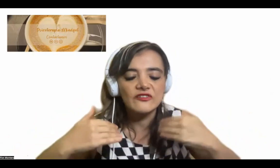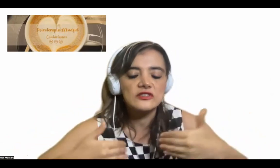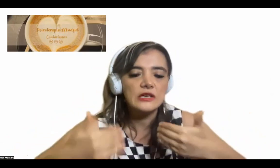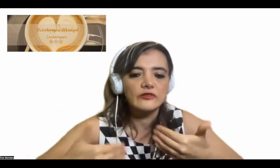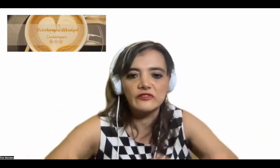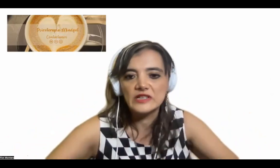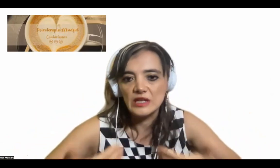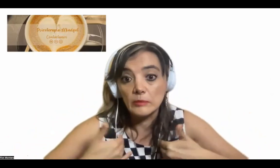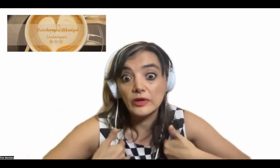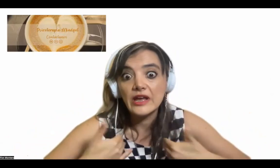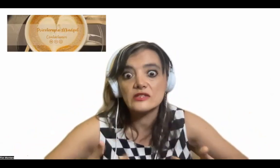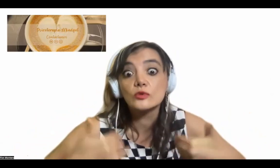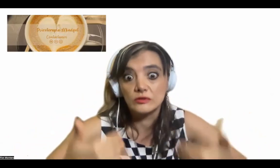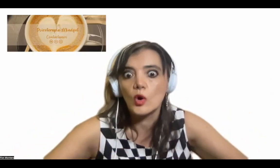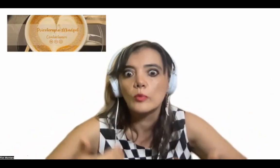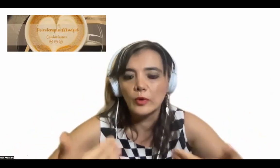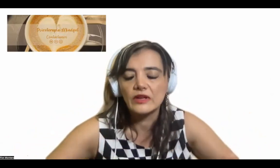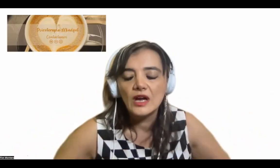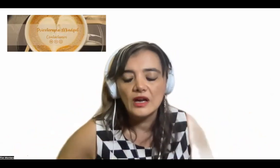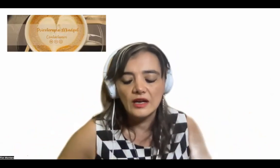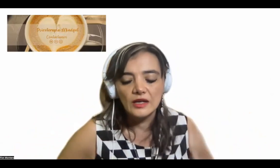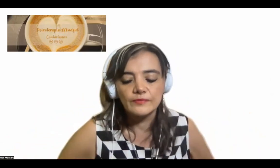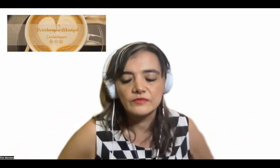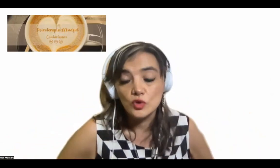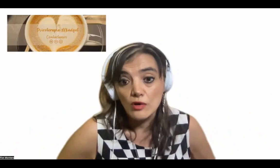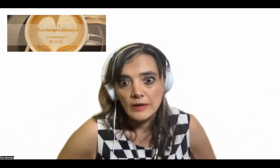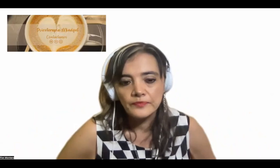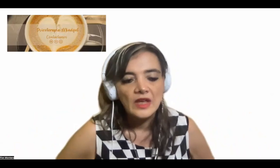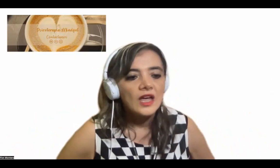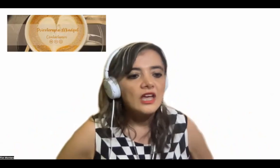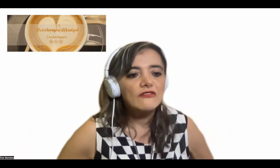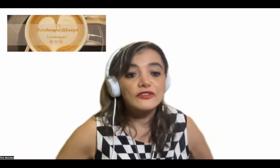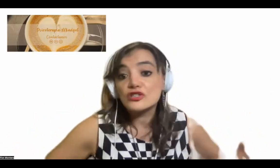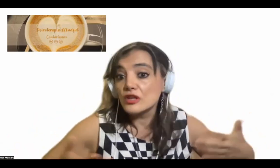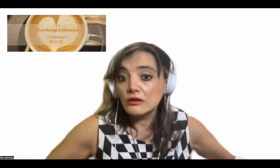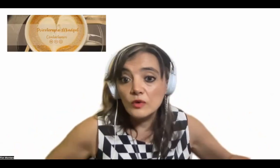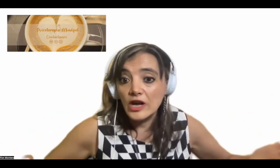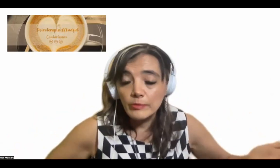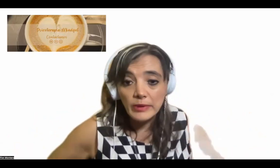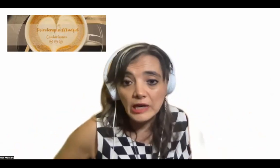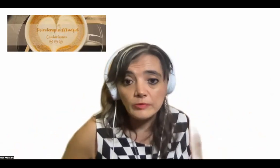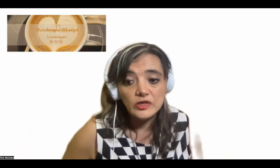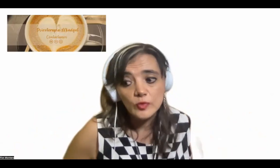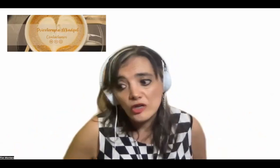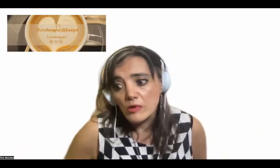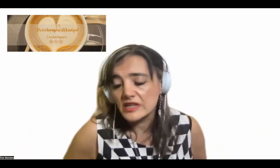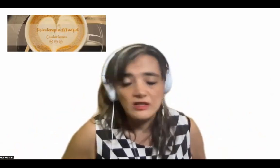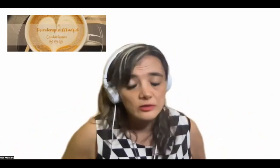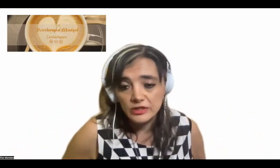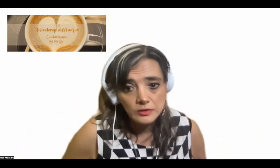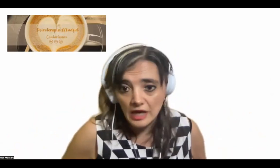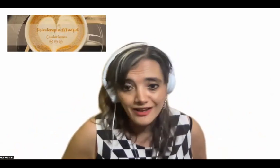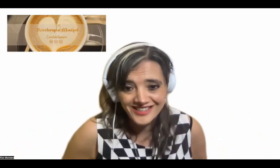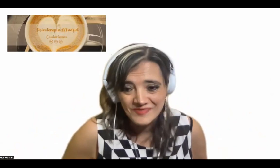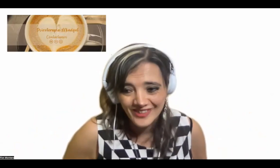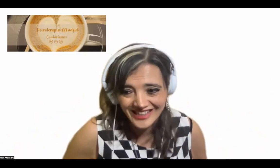That is the first line of defense that the body has to cope with trauma. If there's no help available, because we human beings are